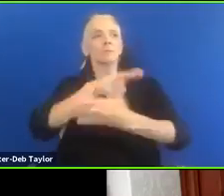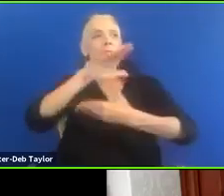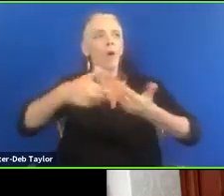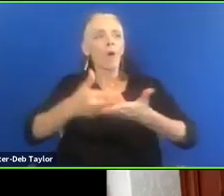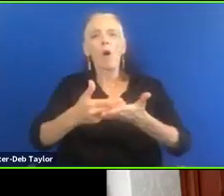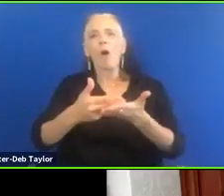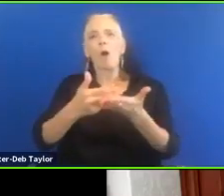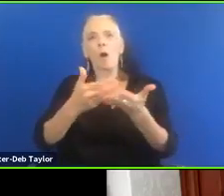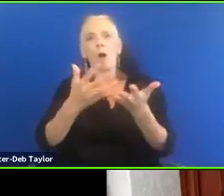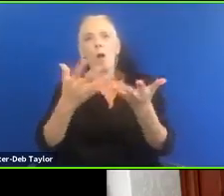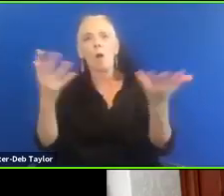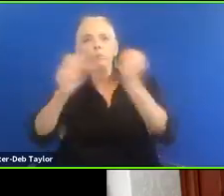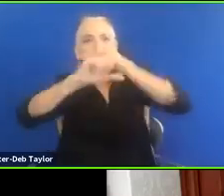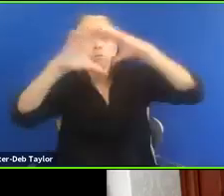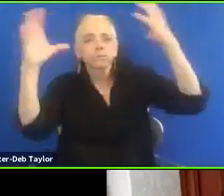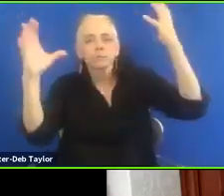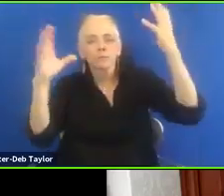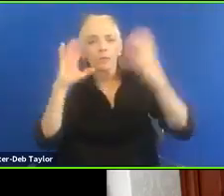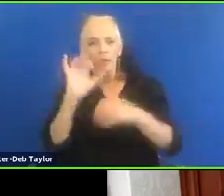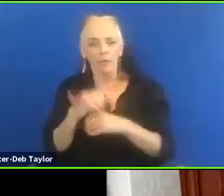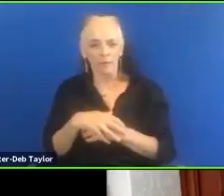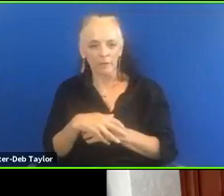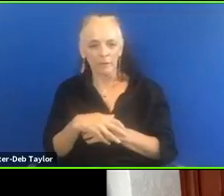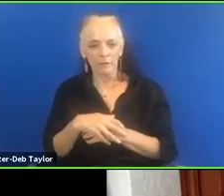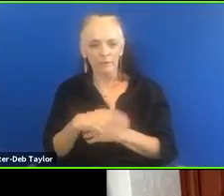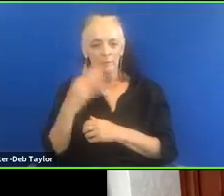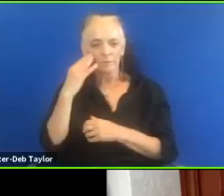we're really talking about